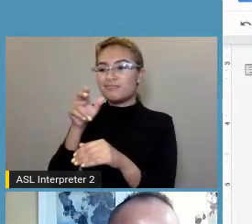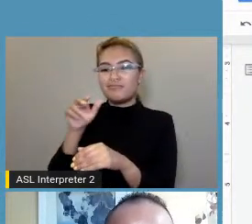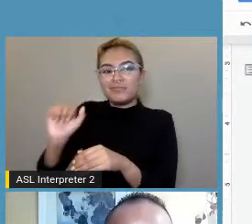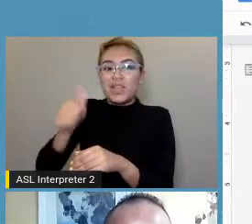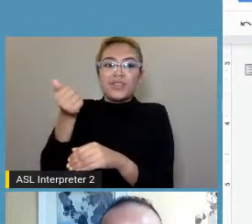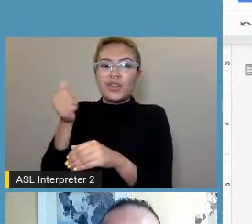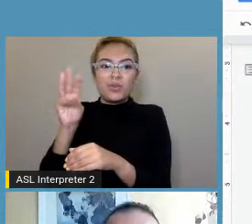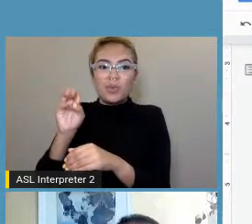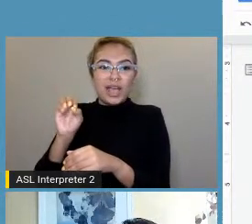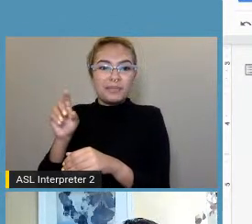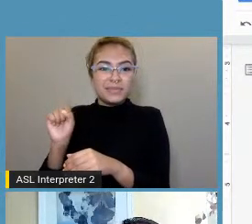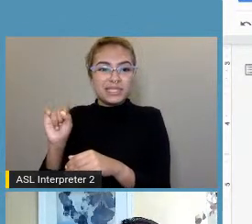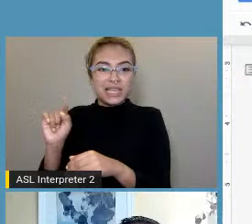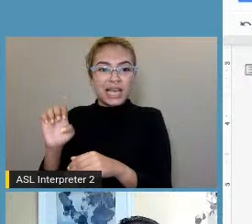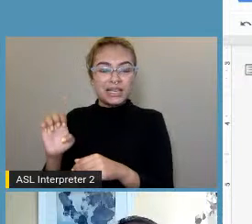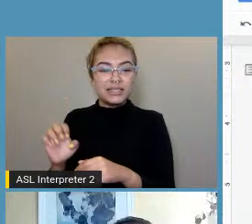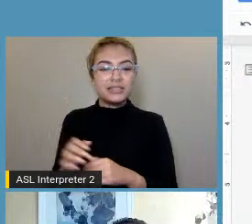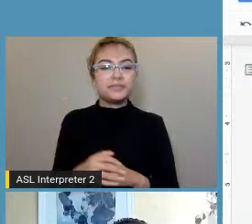randomwebsite.blogspot.com, right?